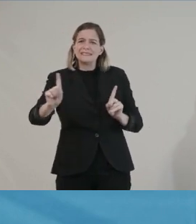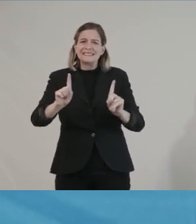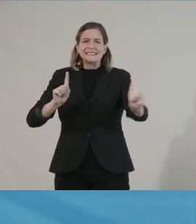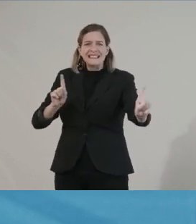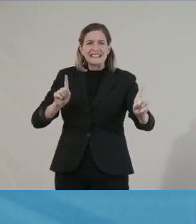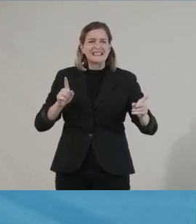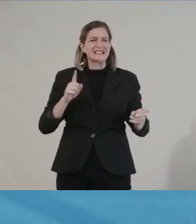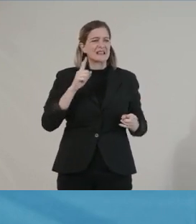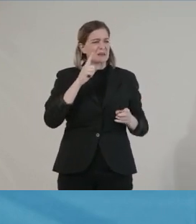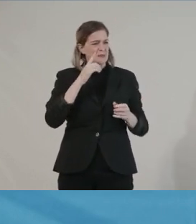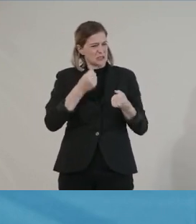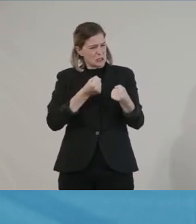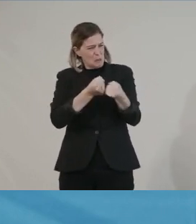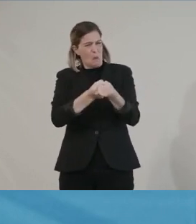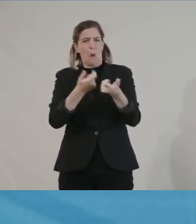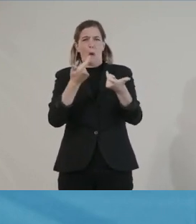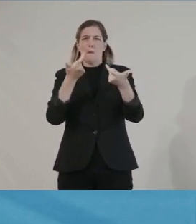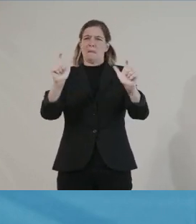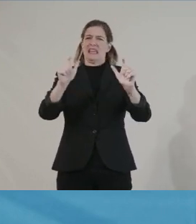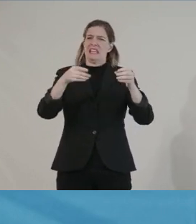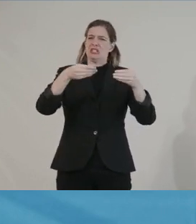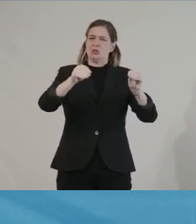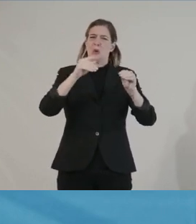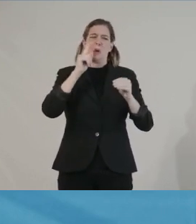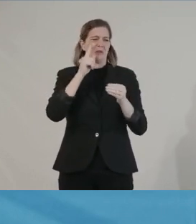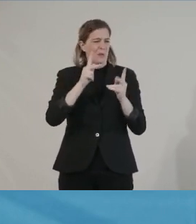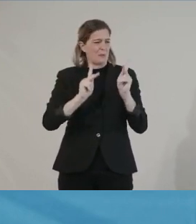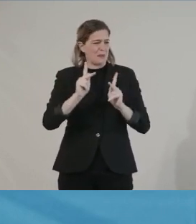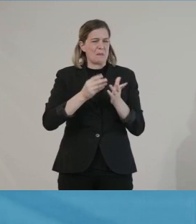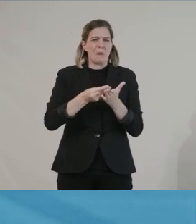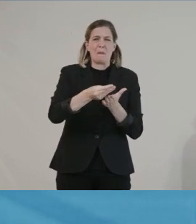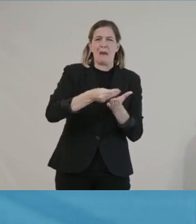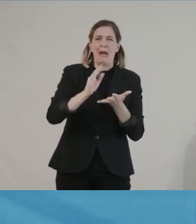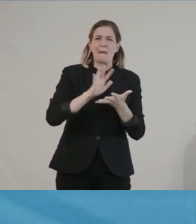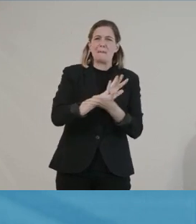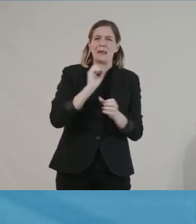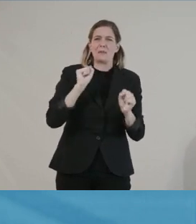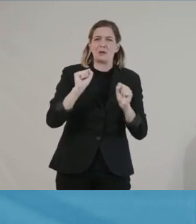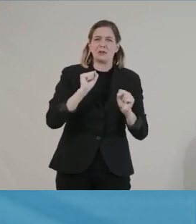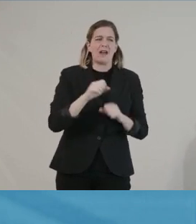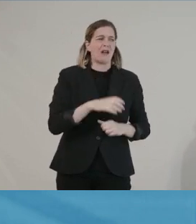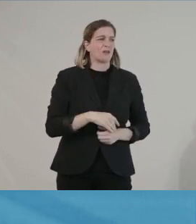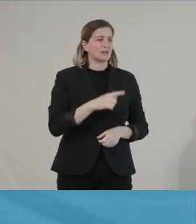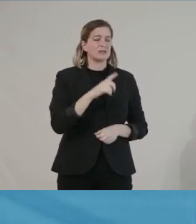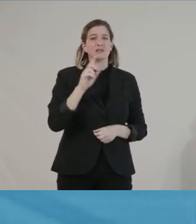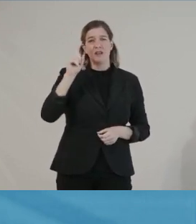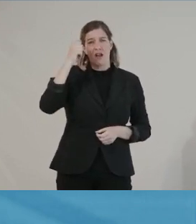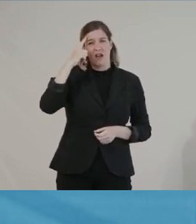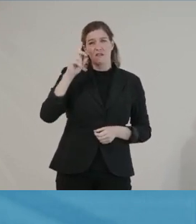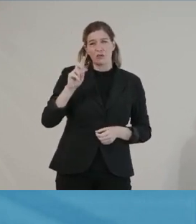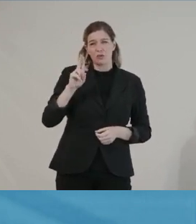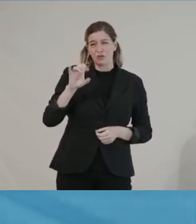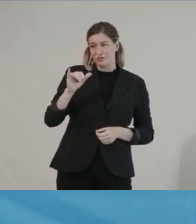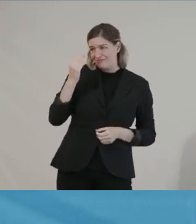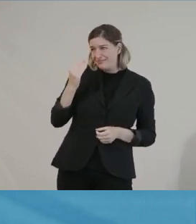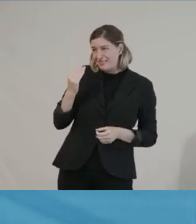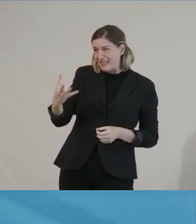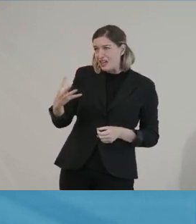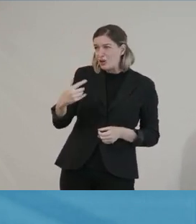Well, first I want to say, Howie, that's where I came from. I mean, before I ran for office, I was a small